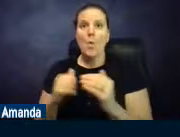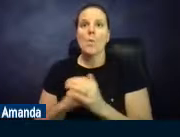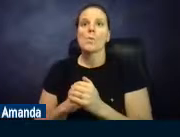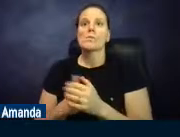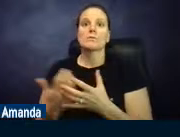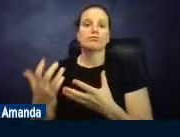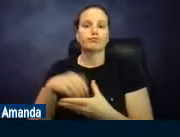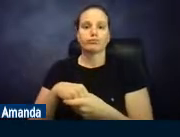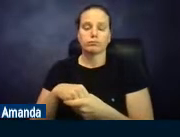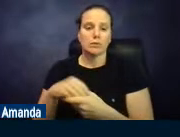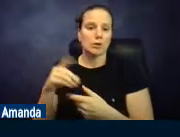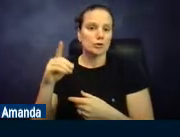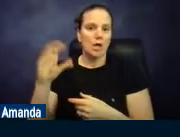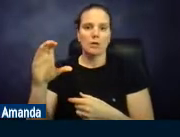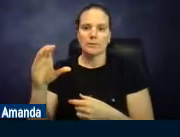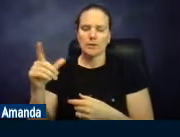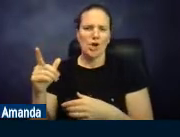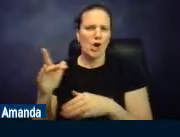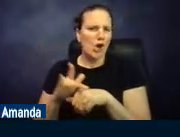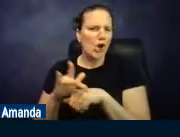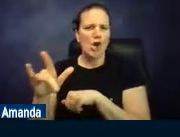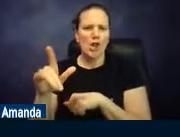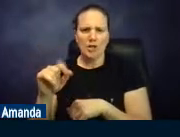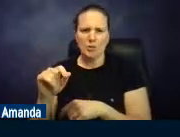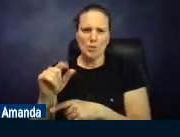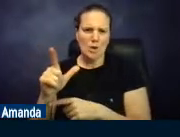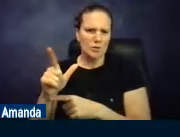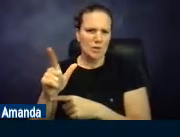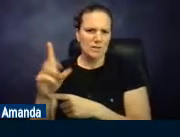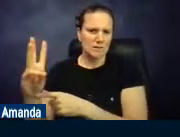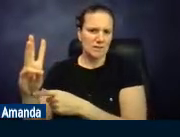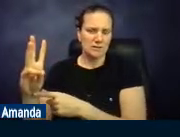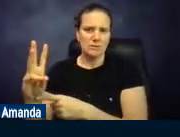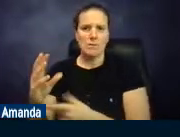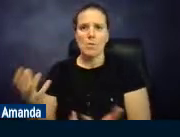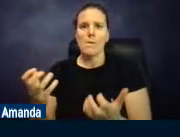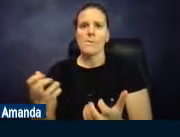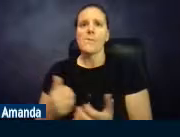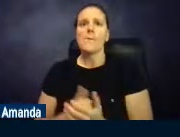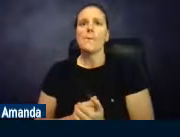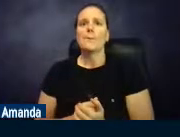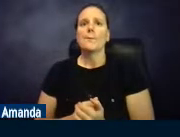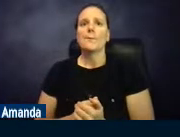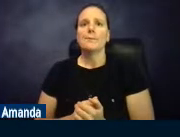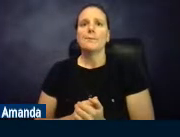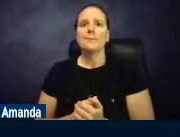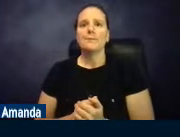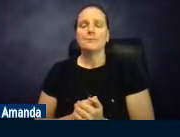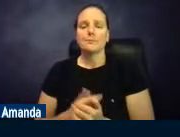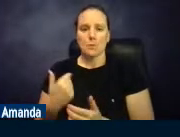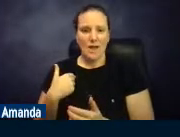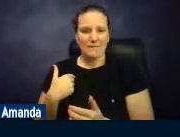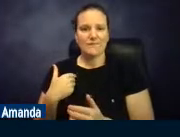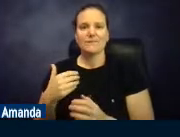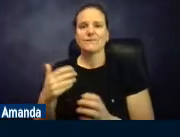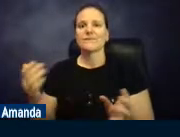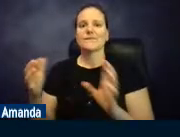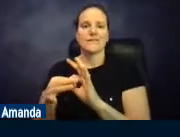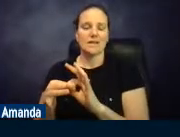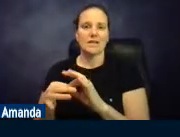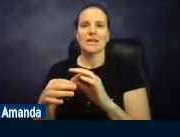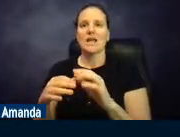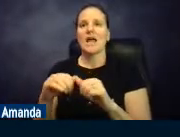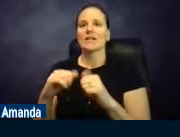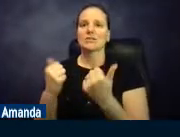up early in 2026. We have joint lead agencies, ODOT, WSDOT,